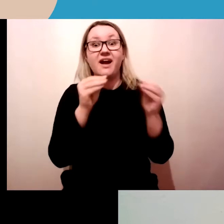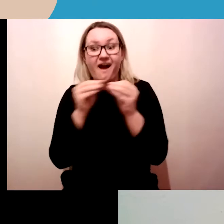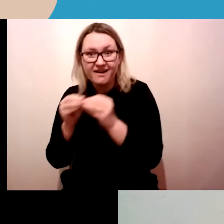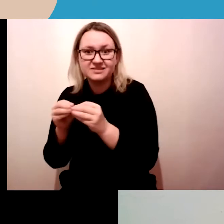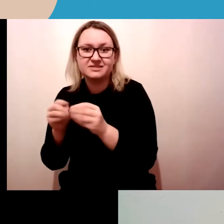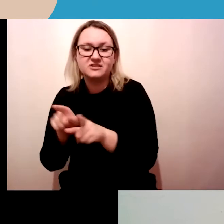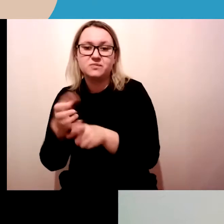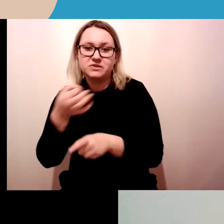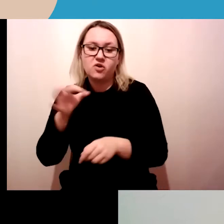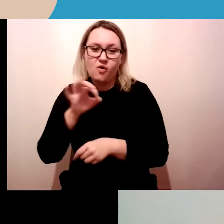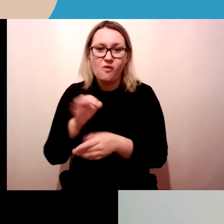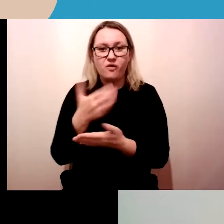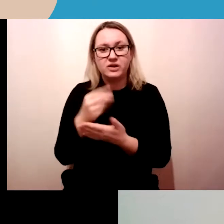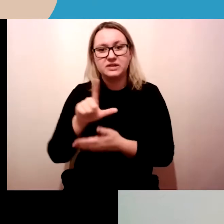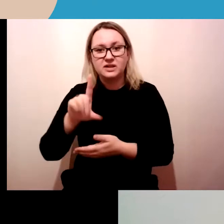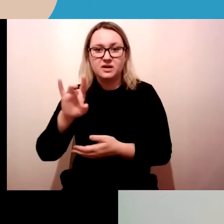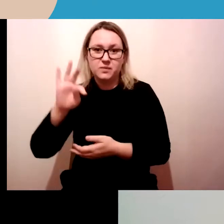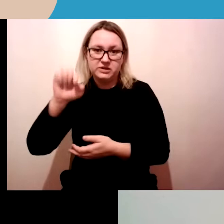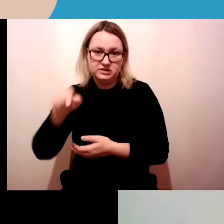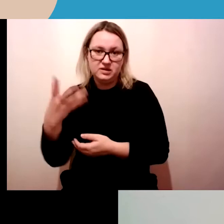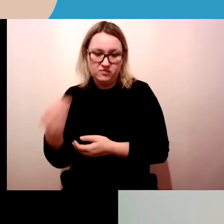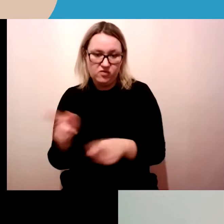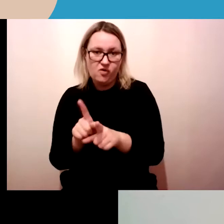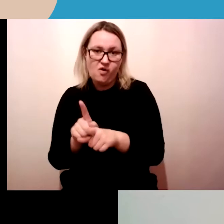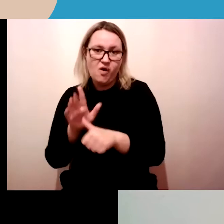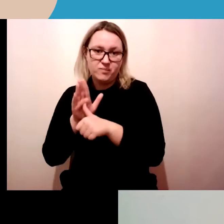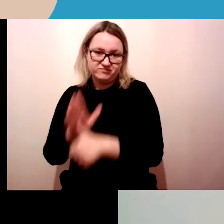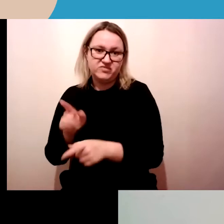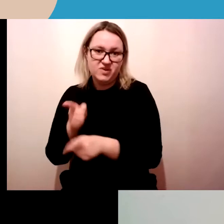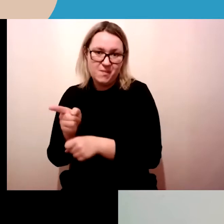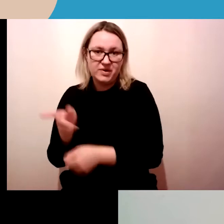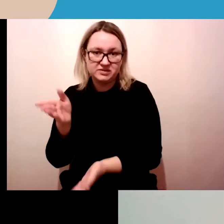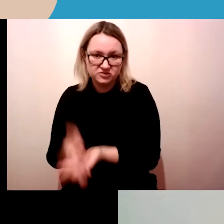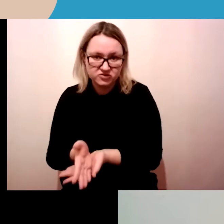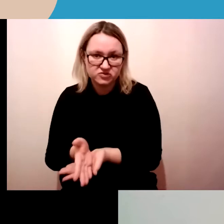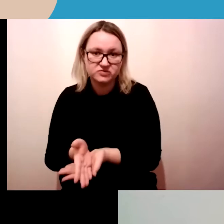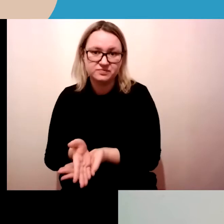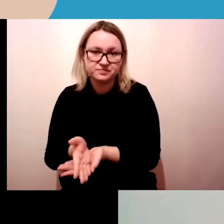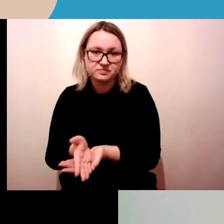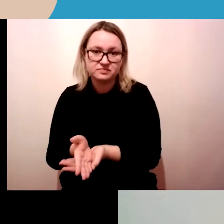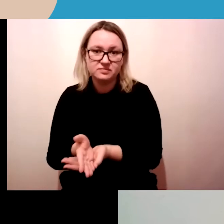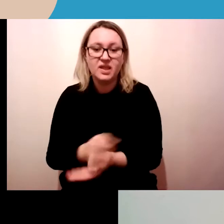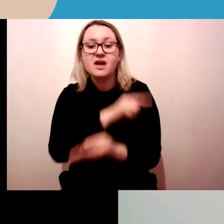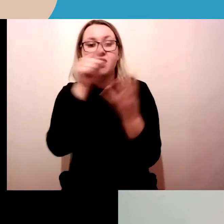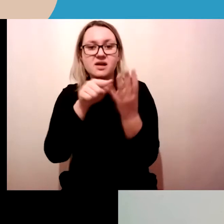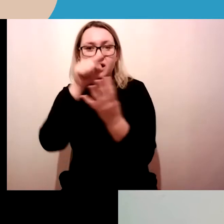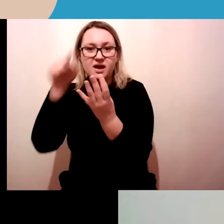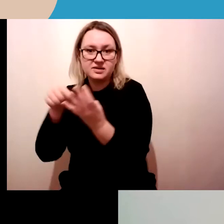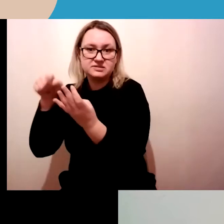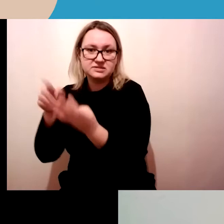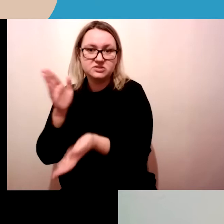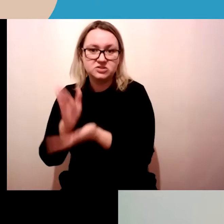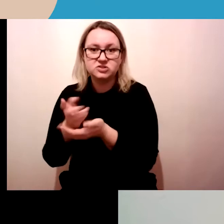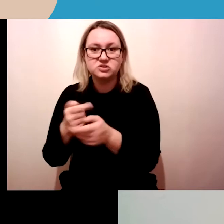1/5 the respondents said that they were exposed to bullying on the basis